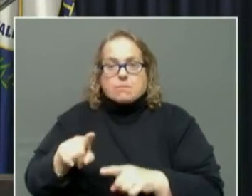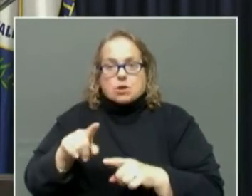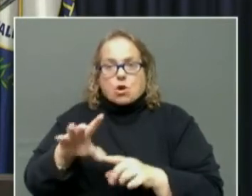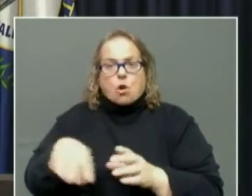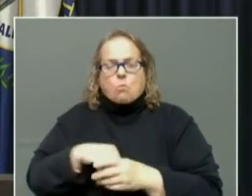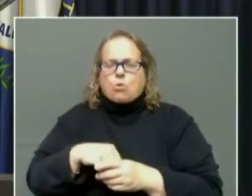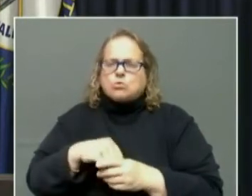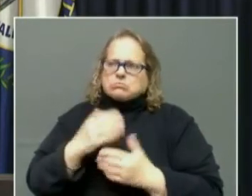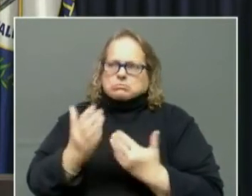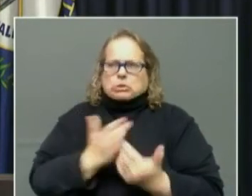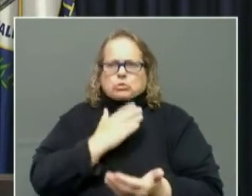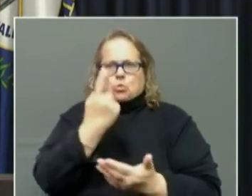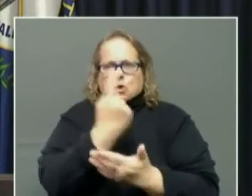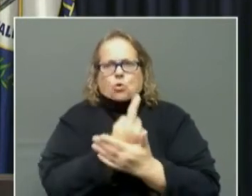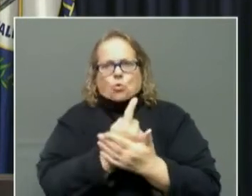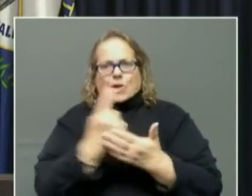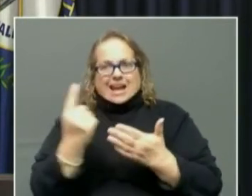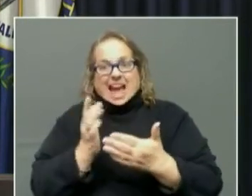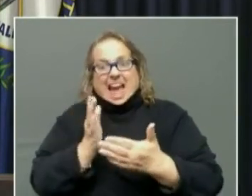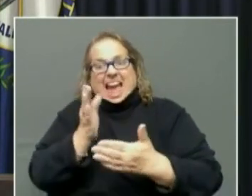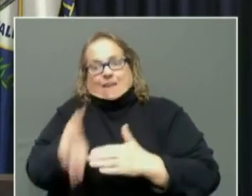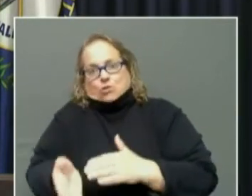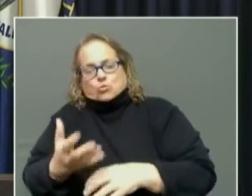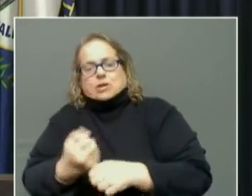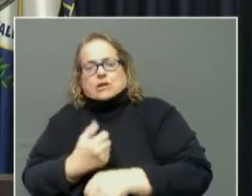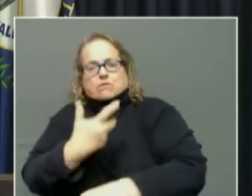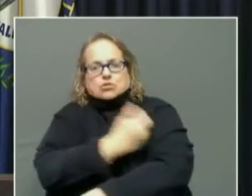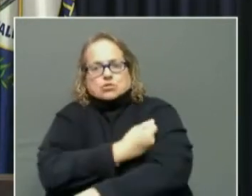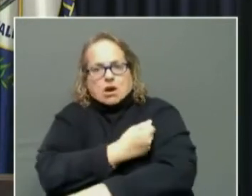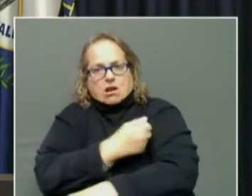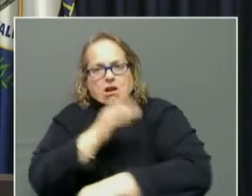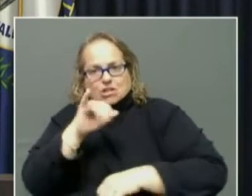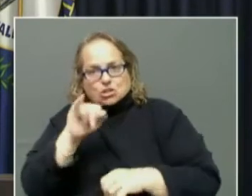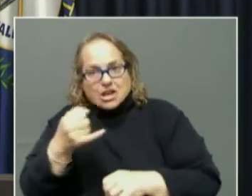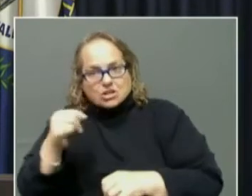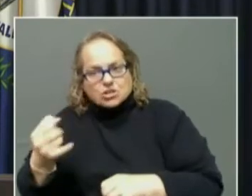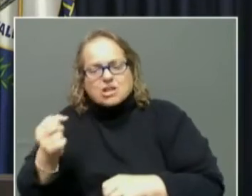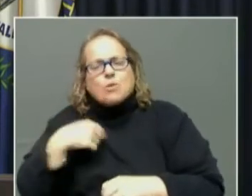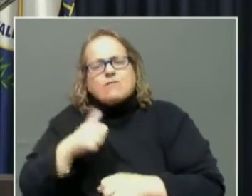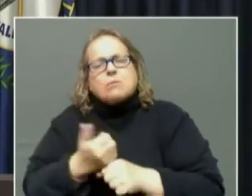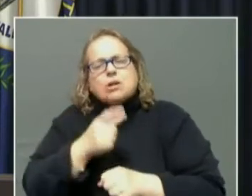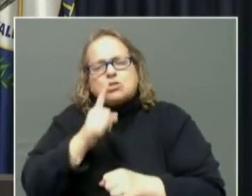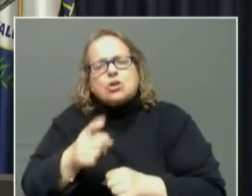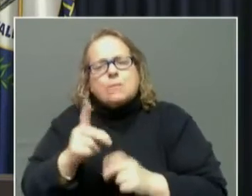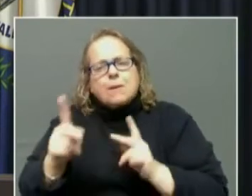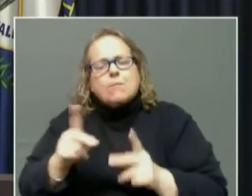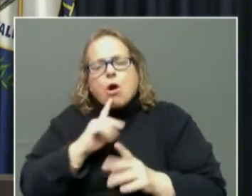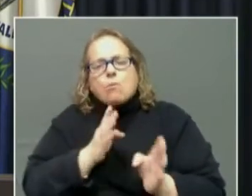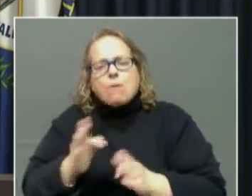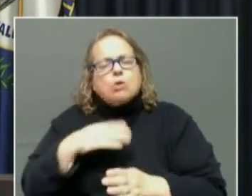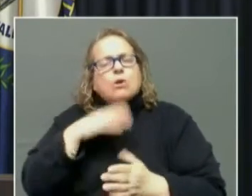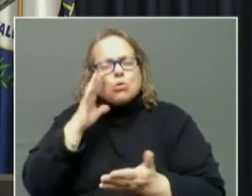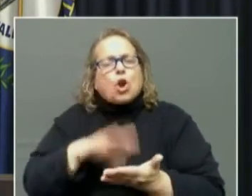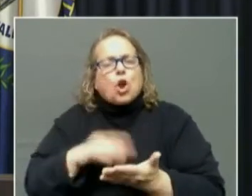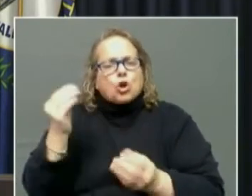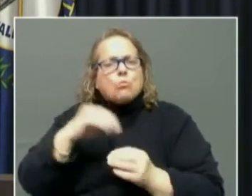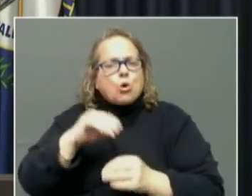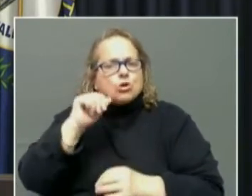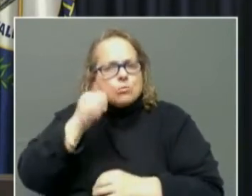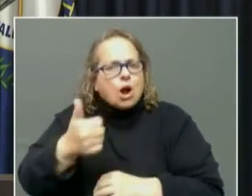after that we just got to make sure that individuals are prepared for. But we're going to learn more tomorrow, just like everybody else